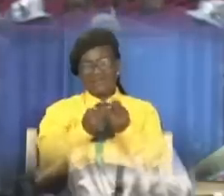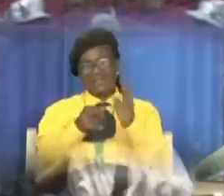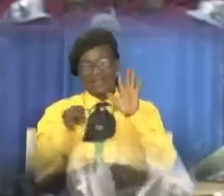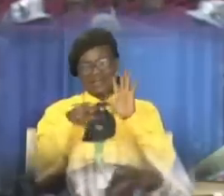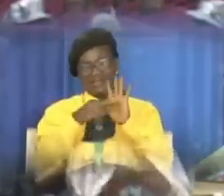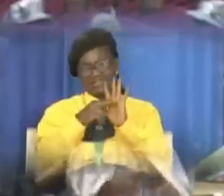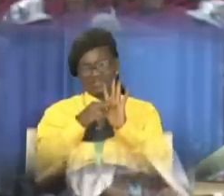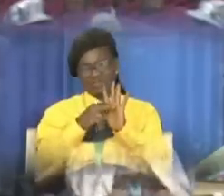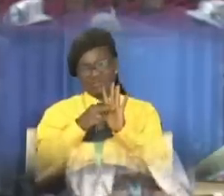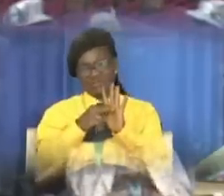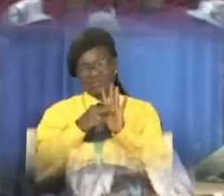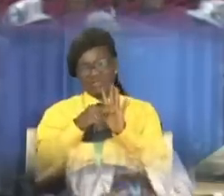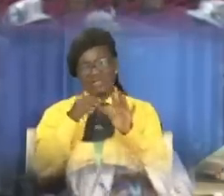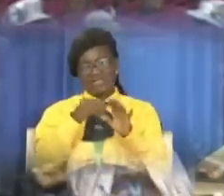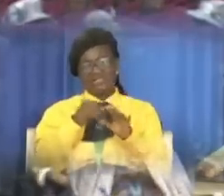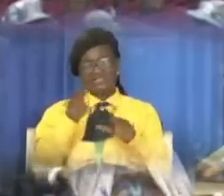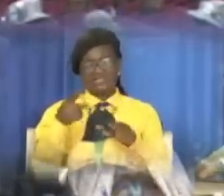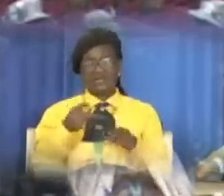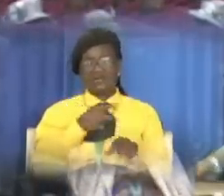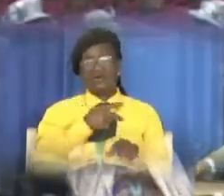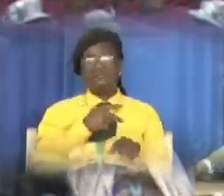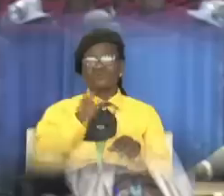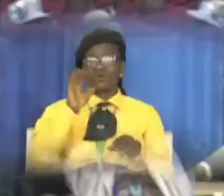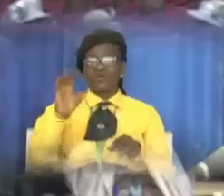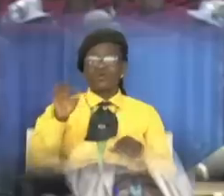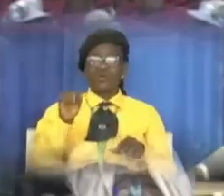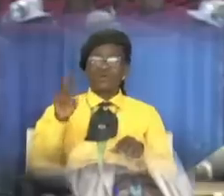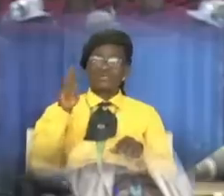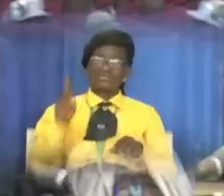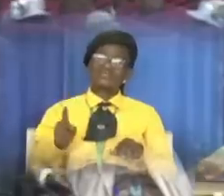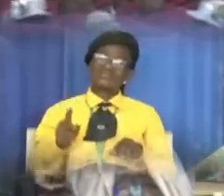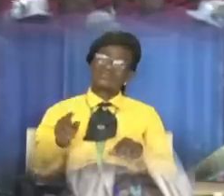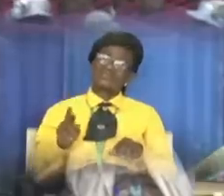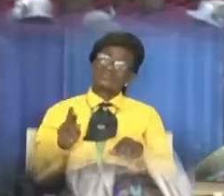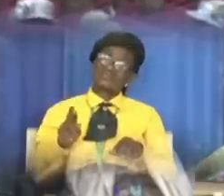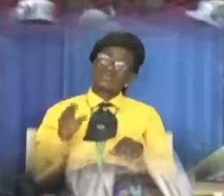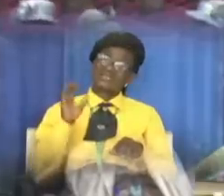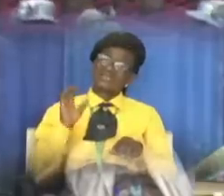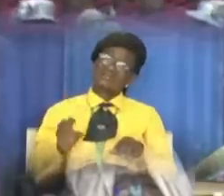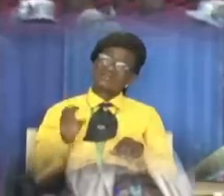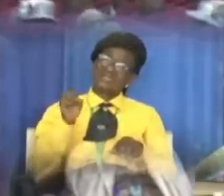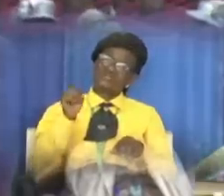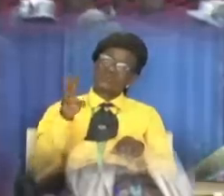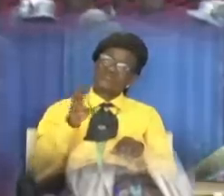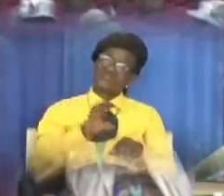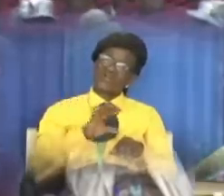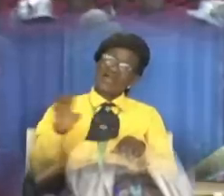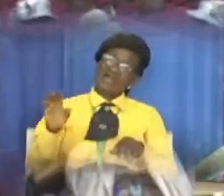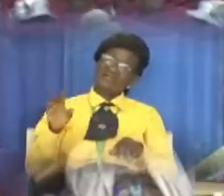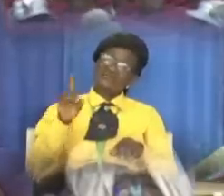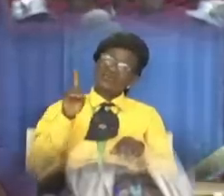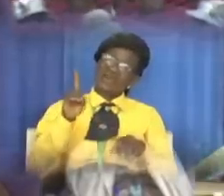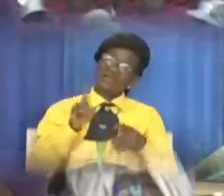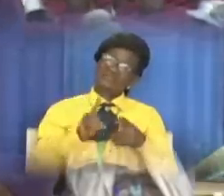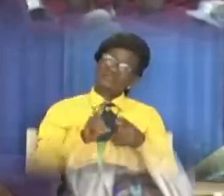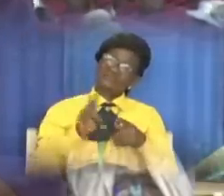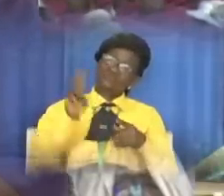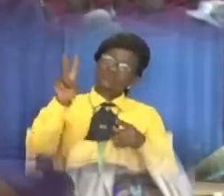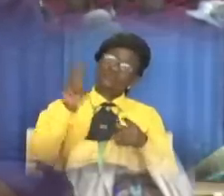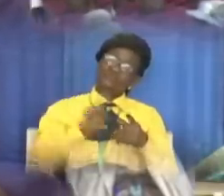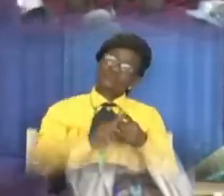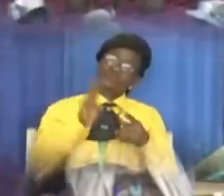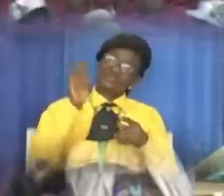Revelations. In 2 Corinthians chapter 12 from verse 2 to 7, 2 Corinthians 12 from verse 2 to